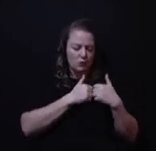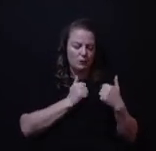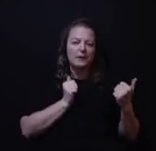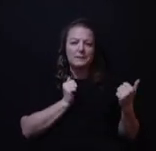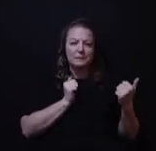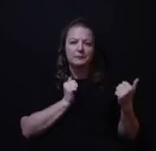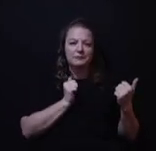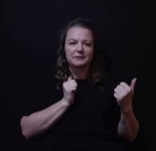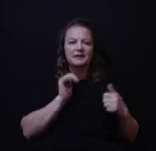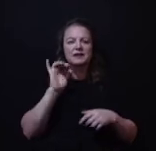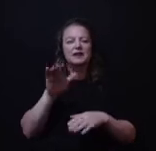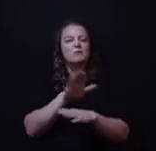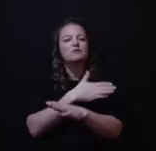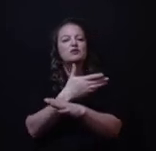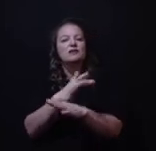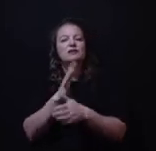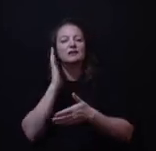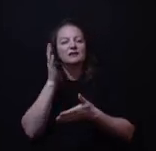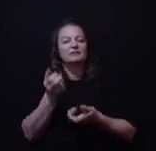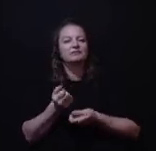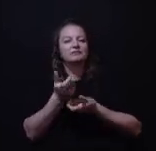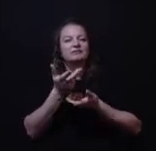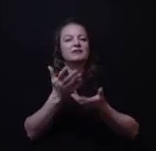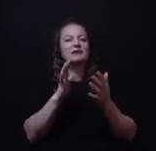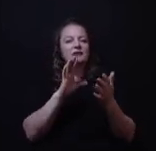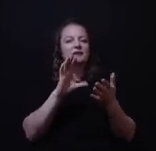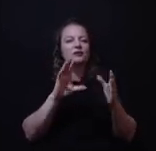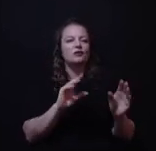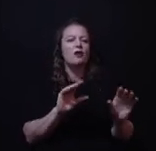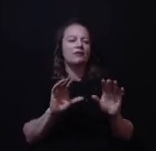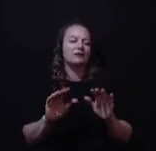That's what music does. It softens your heart.